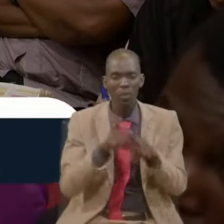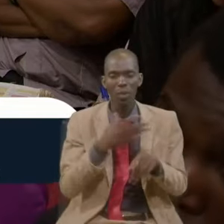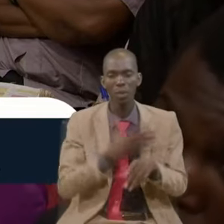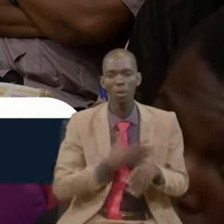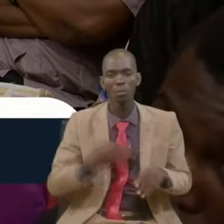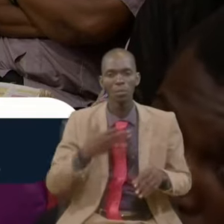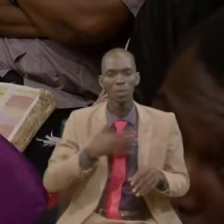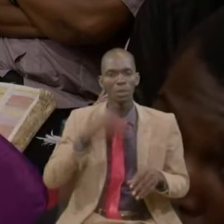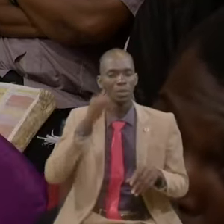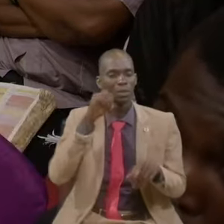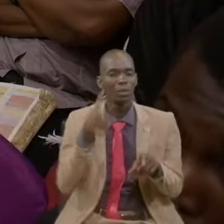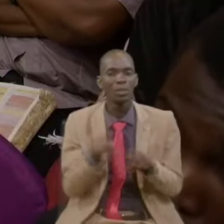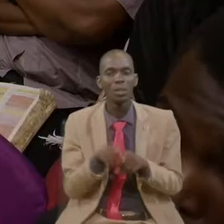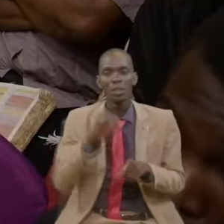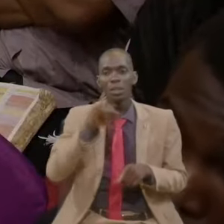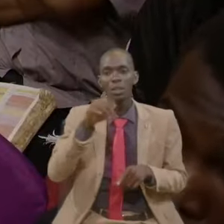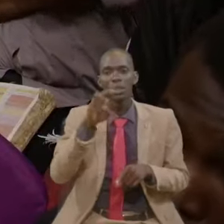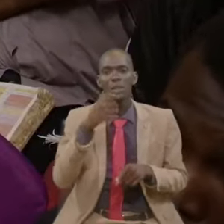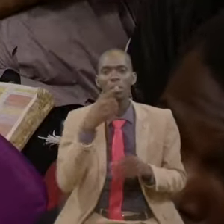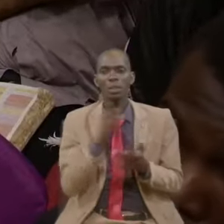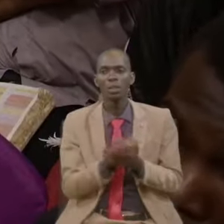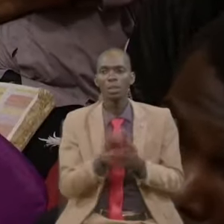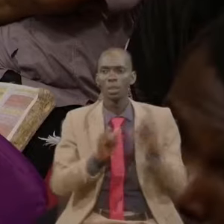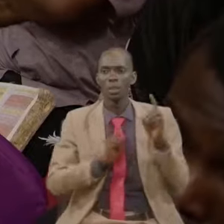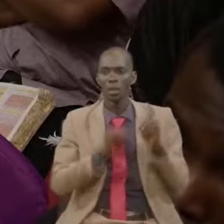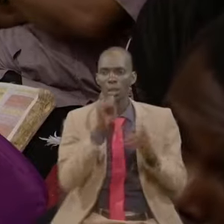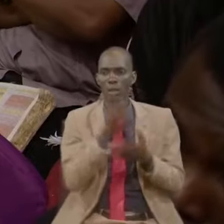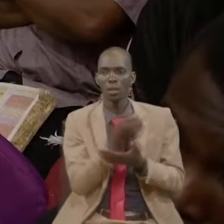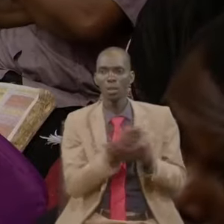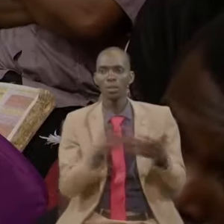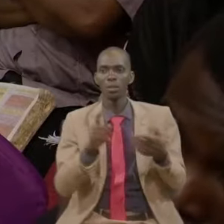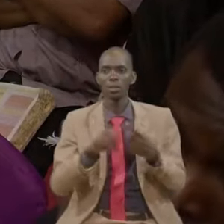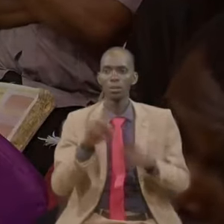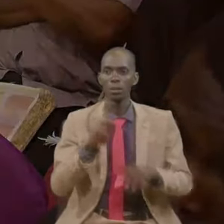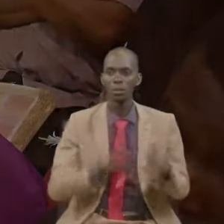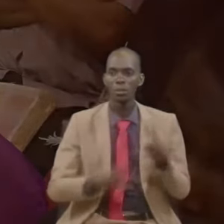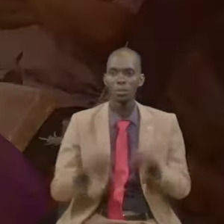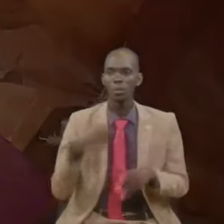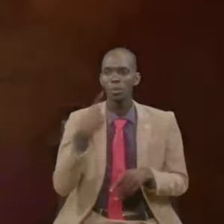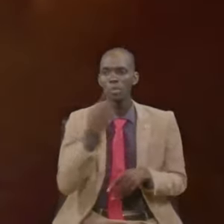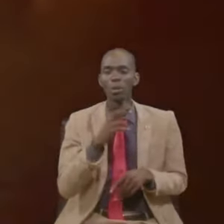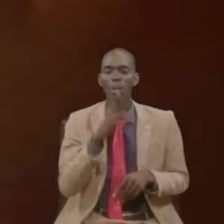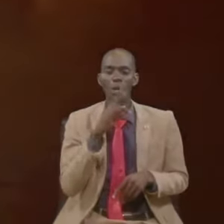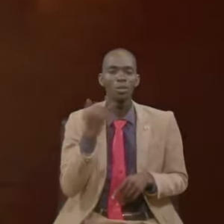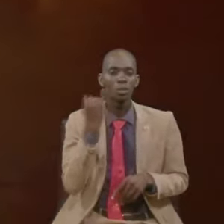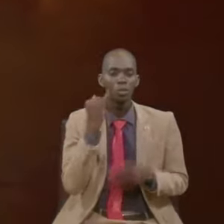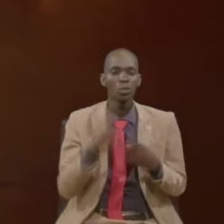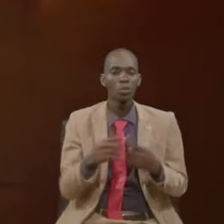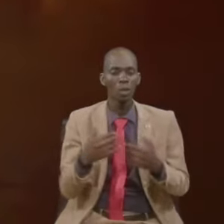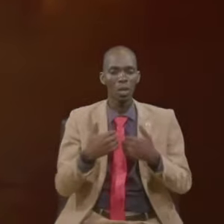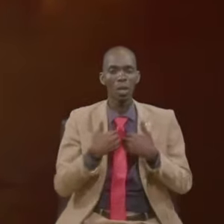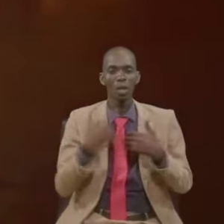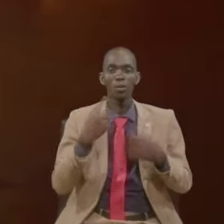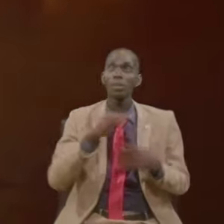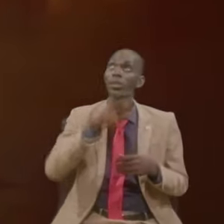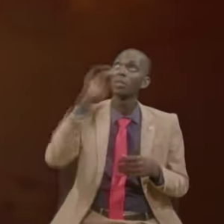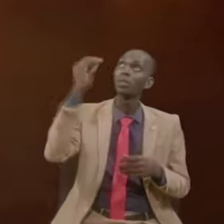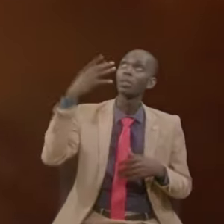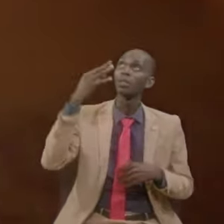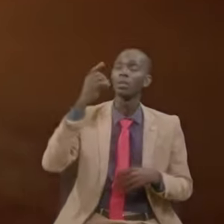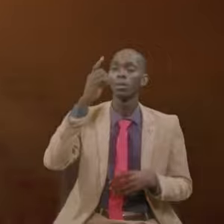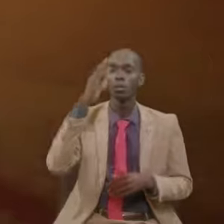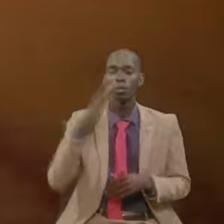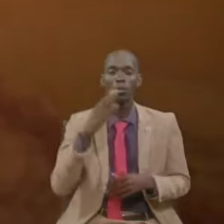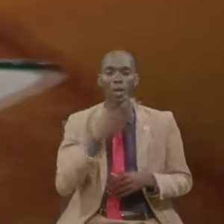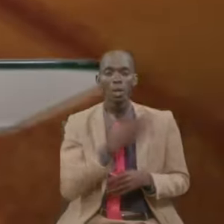just saying, I'm writing to the brethren. I'm writing to the people who are supposed to have the grace of God, and that grace of God